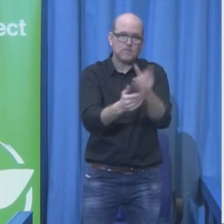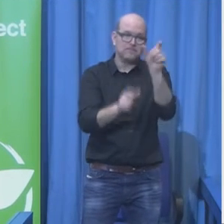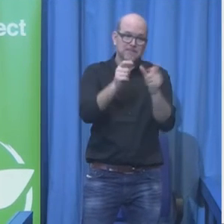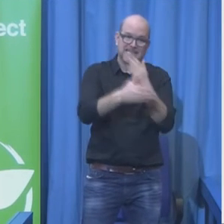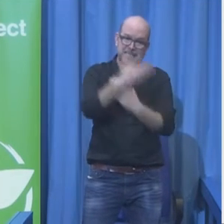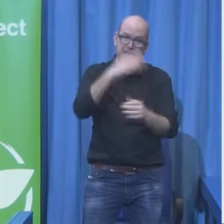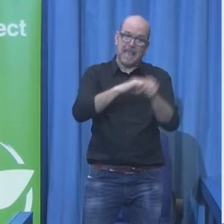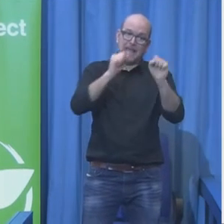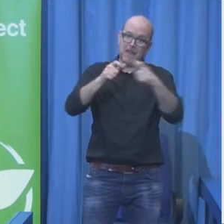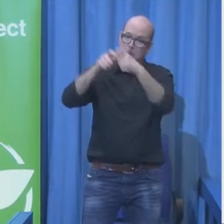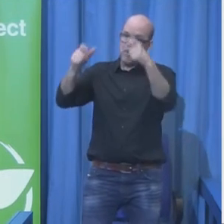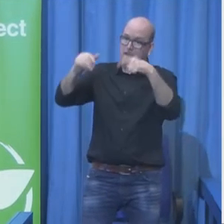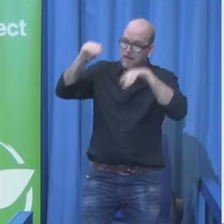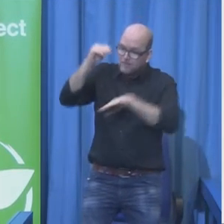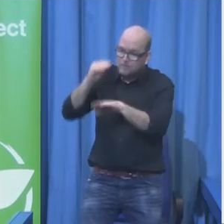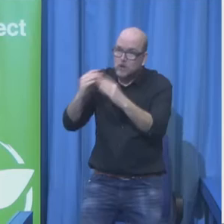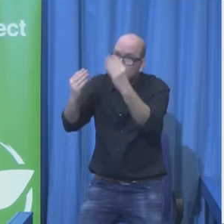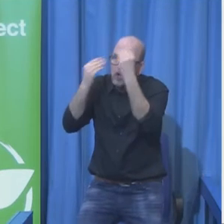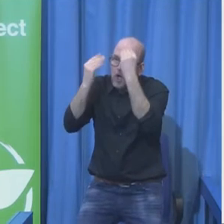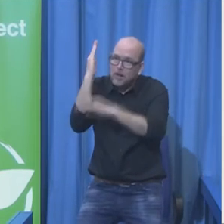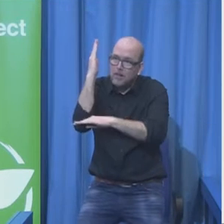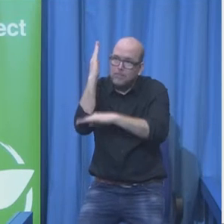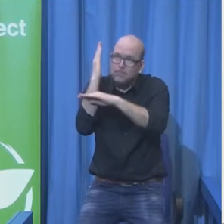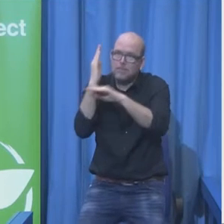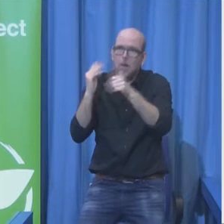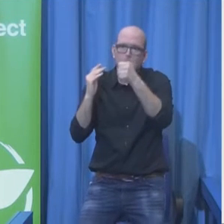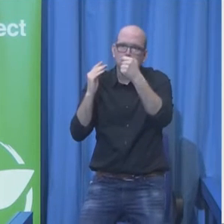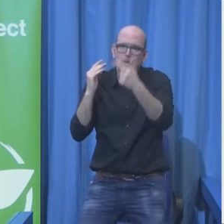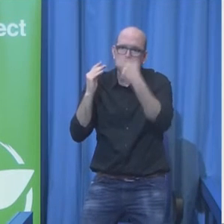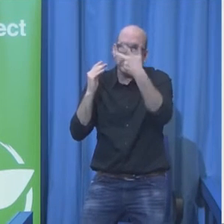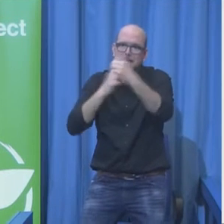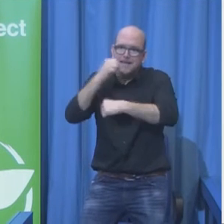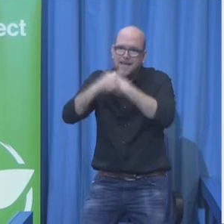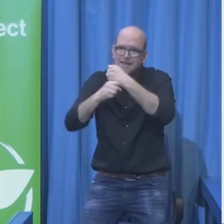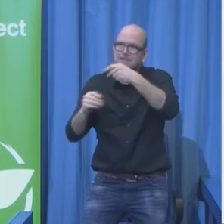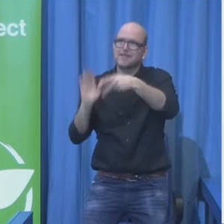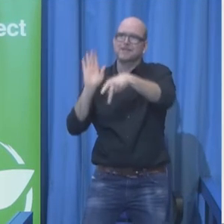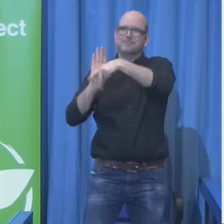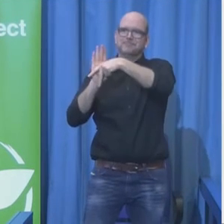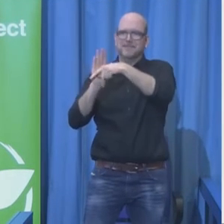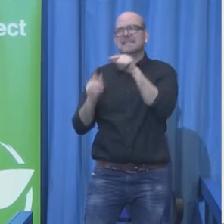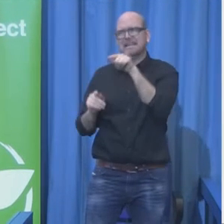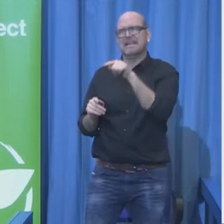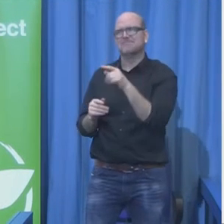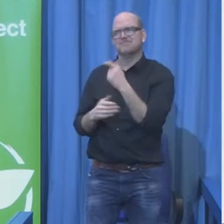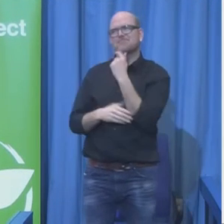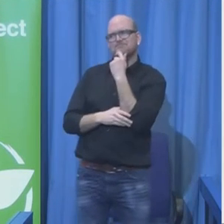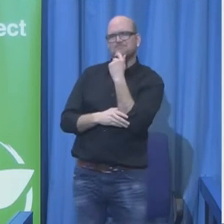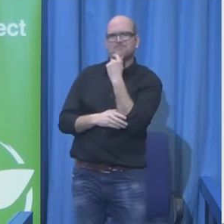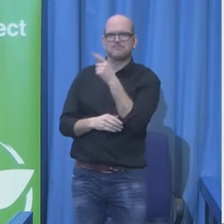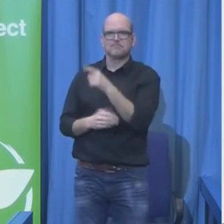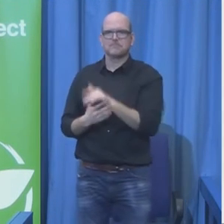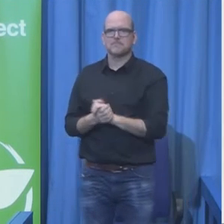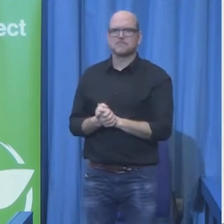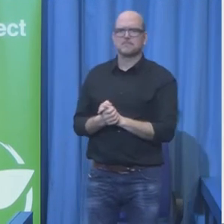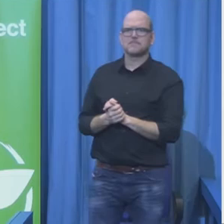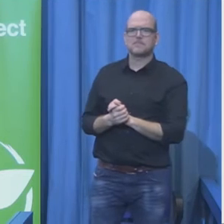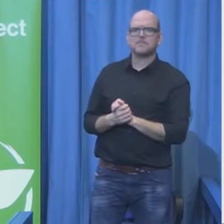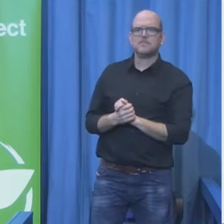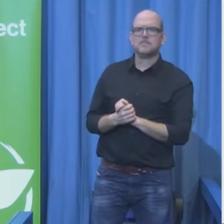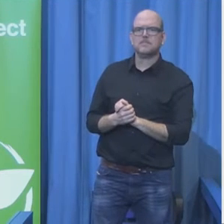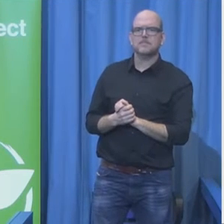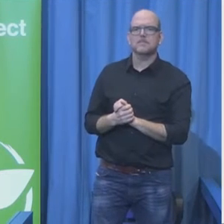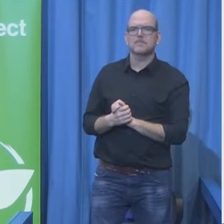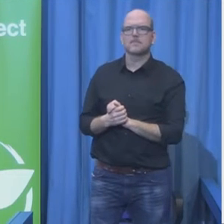is very interesting discussion over here. I have a question perhaps to Joseph and Ita in terms of a